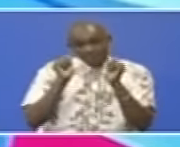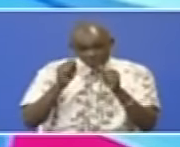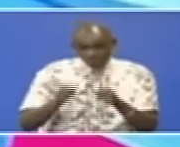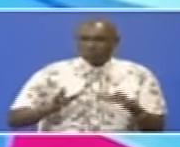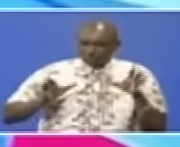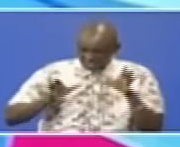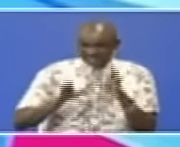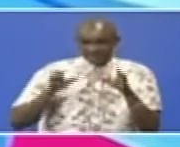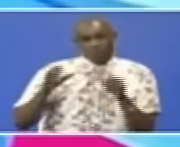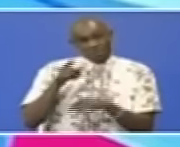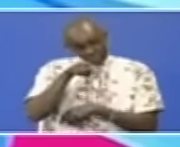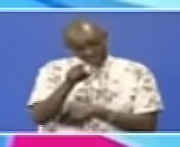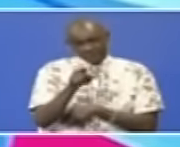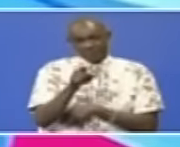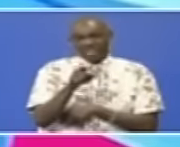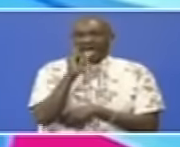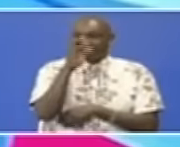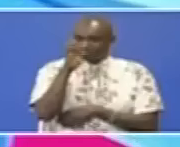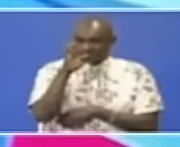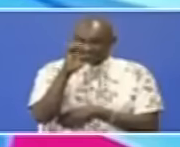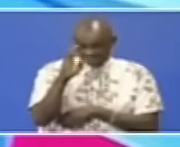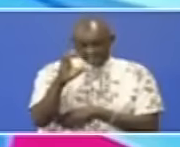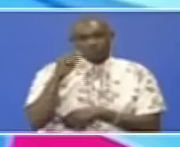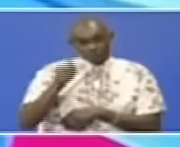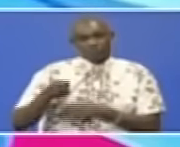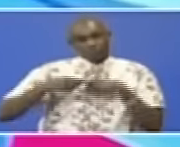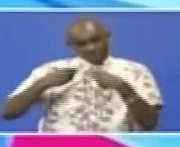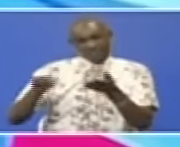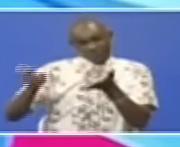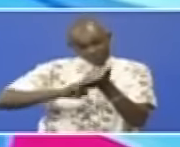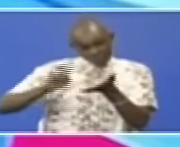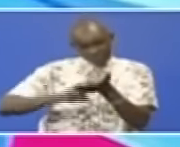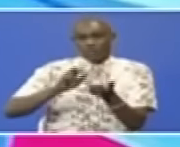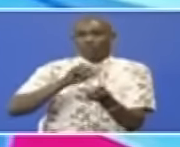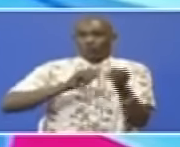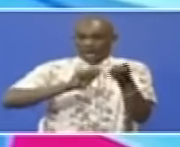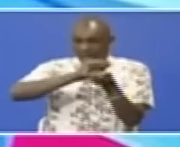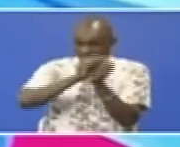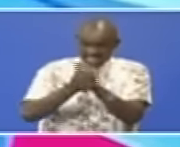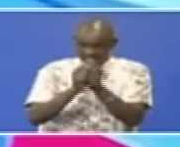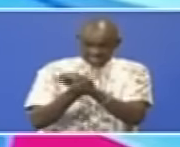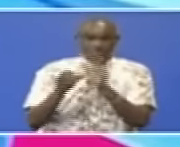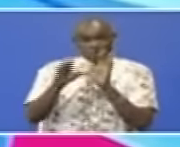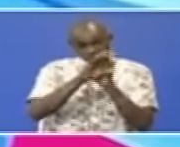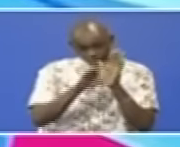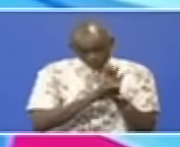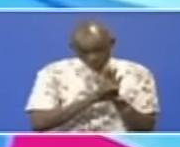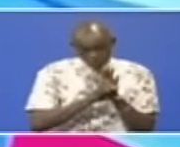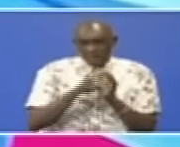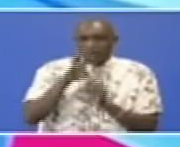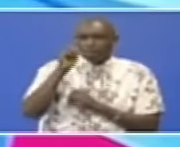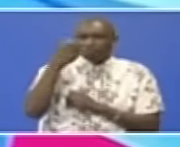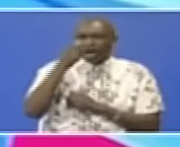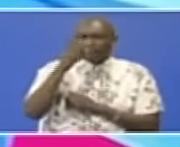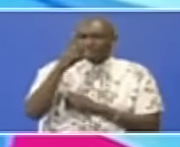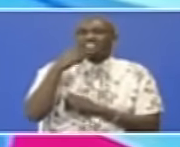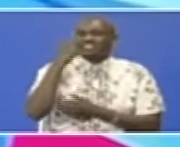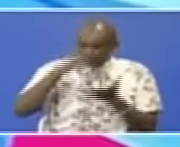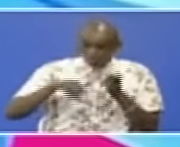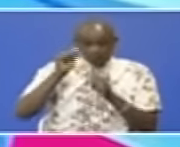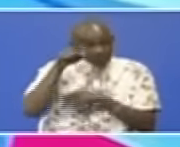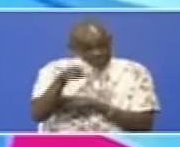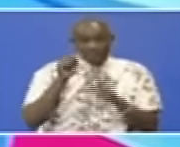pressure on the Commission to facilitate for a referendum bill to amend the Constitution. Suna East MP Junet Mohammed says that CORD will then